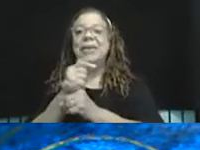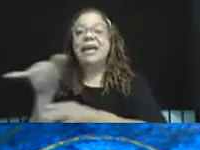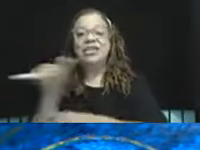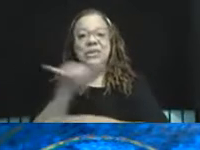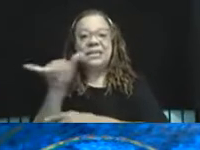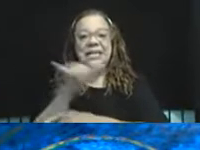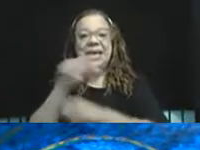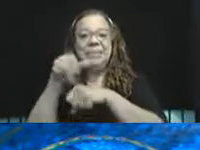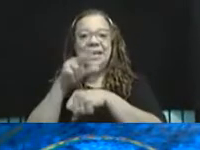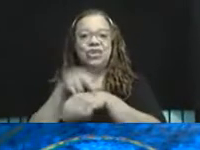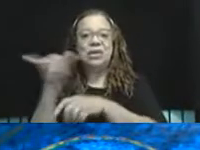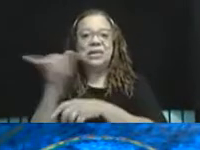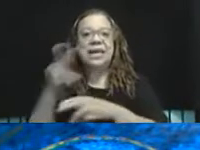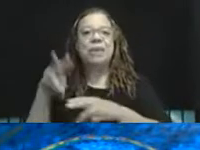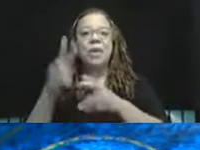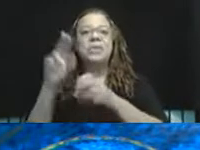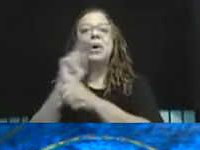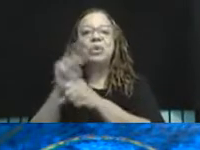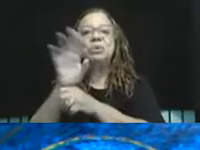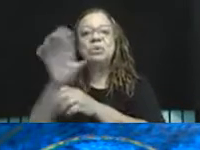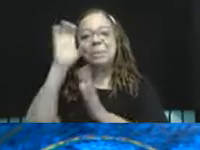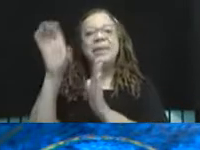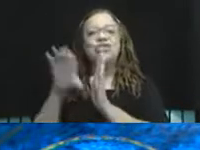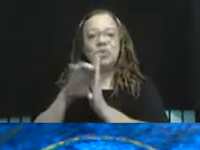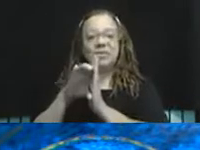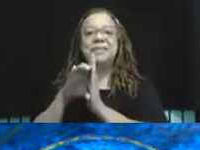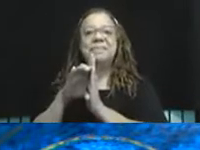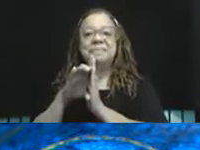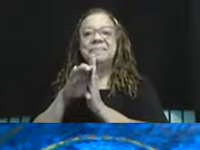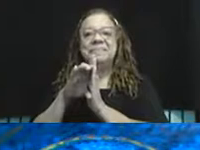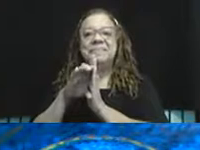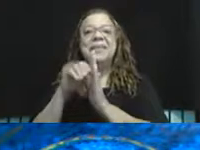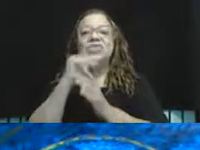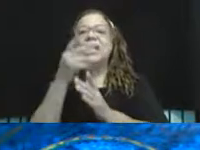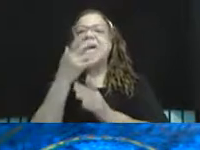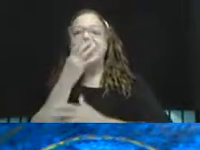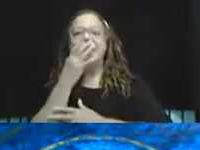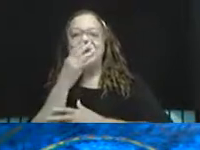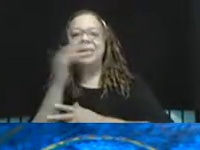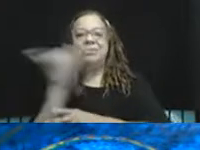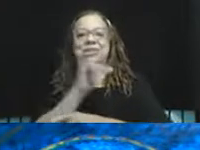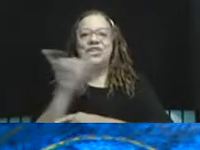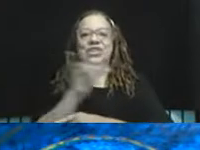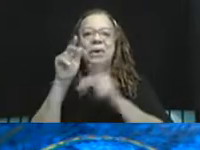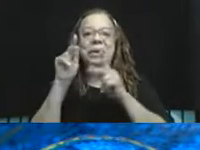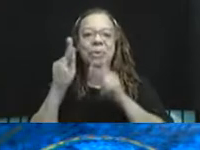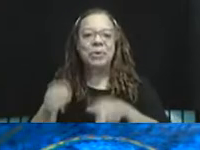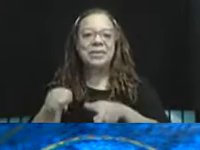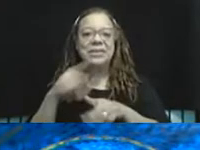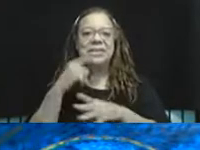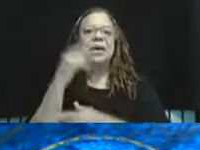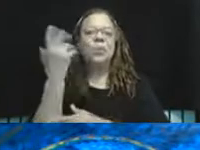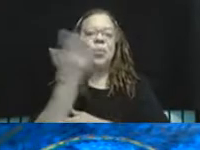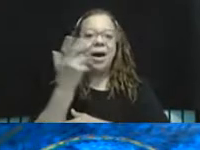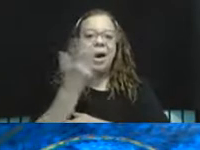do. So I like using her photographs. Uh-huh. She's into color the same way. She saw this in person and she was like,